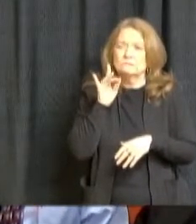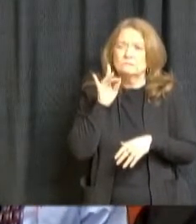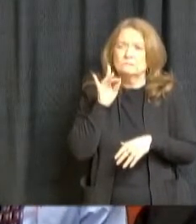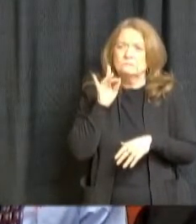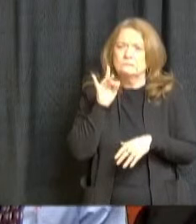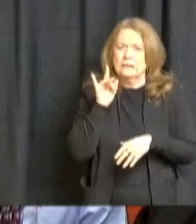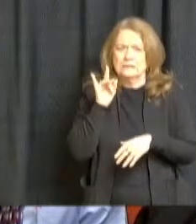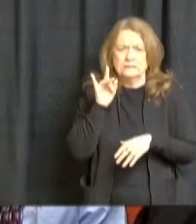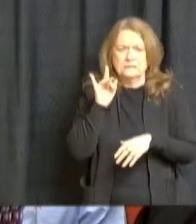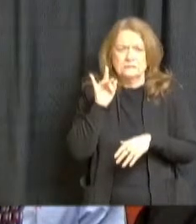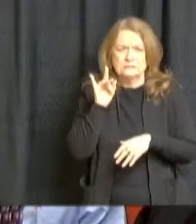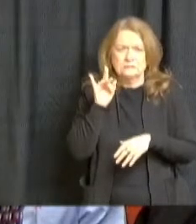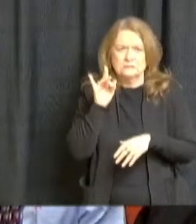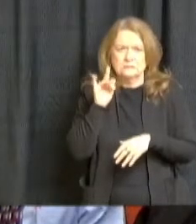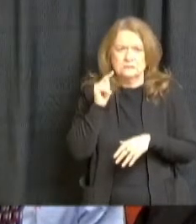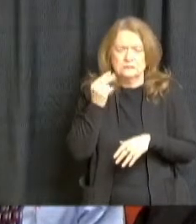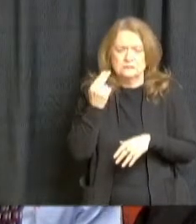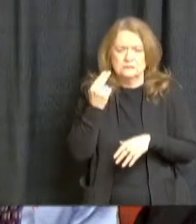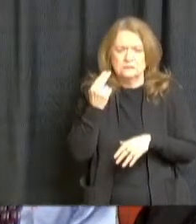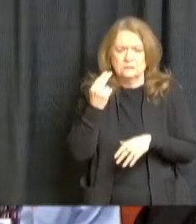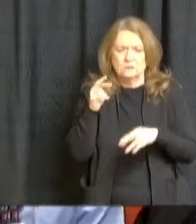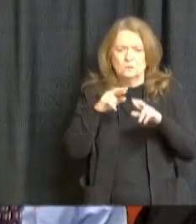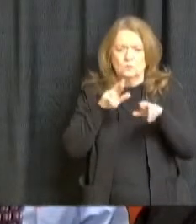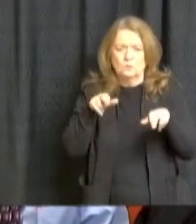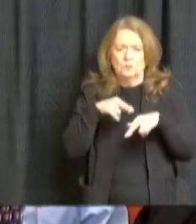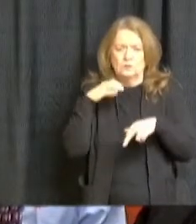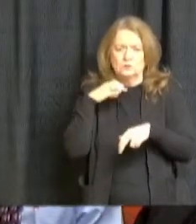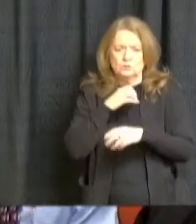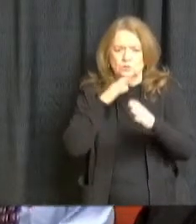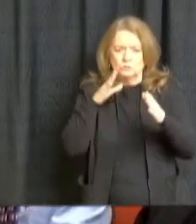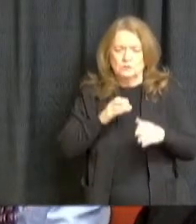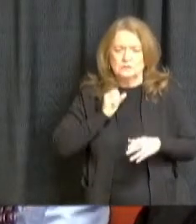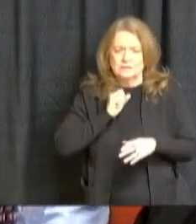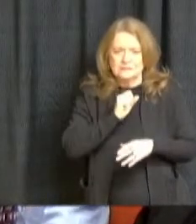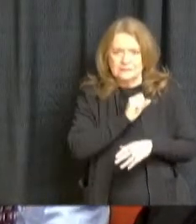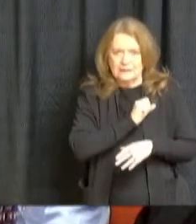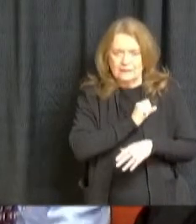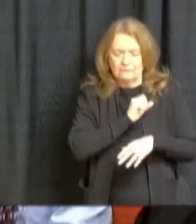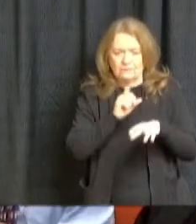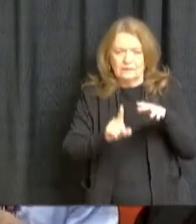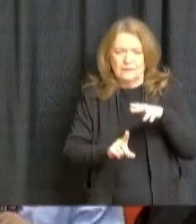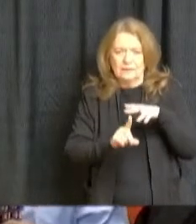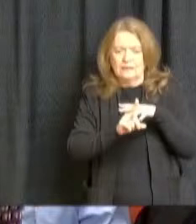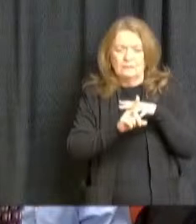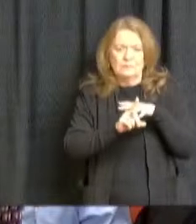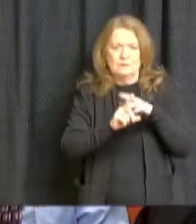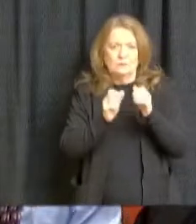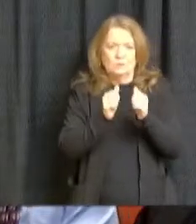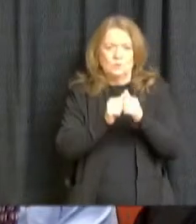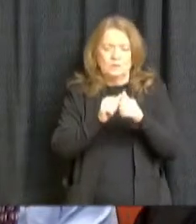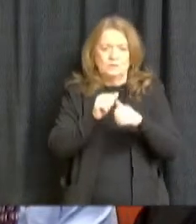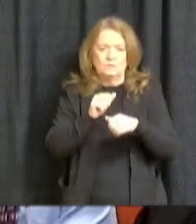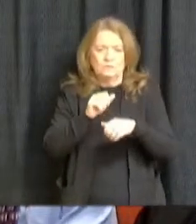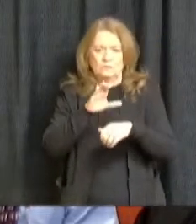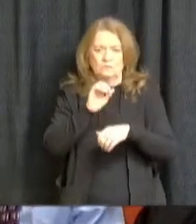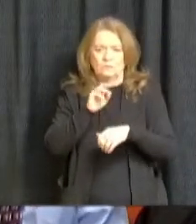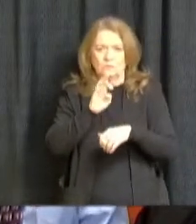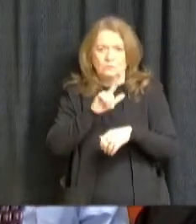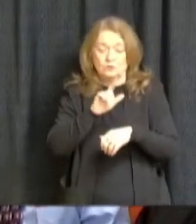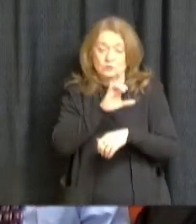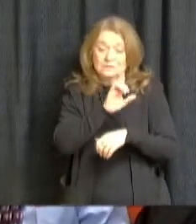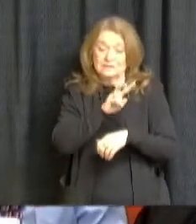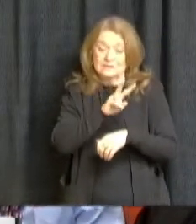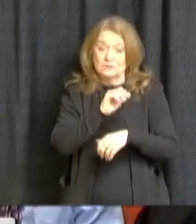the regional commissioners and the staff, they come up with commercial. C2 couldn't always